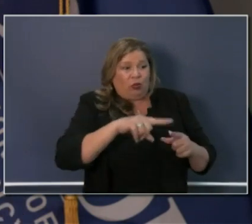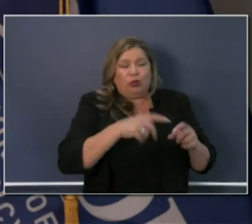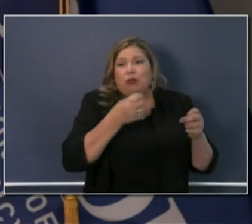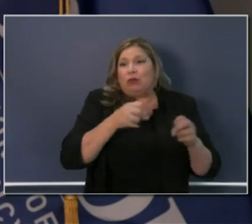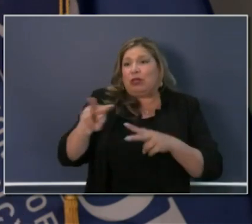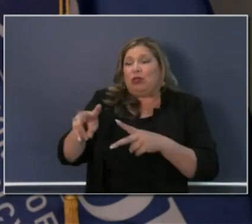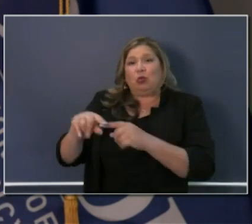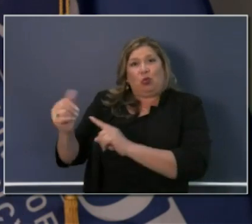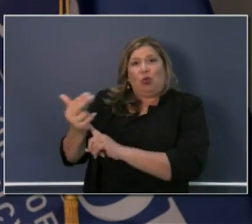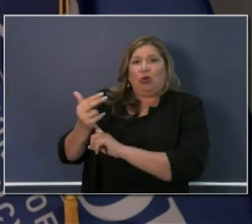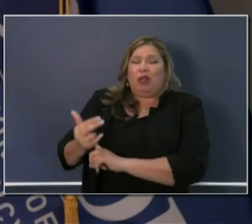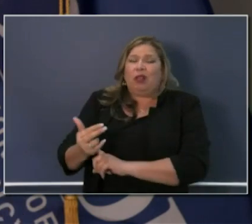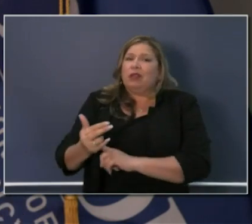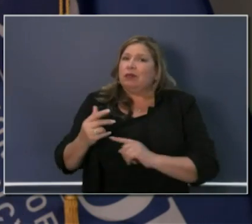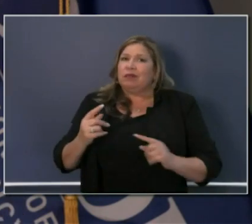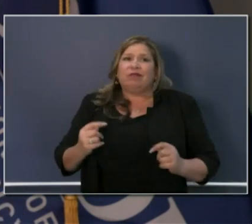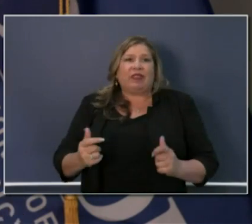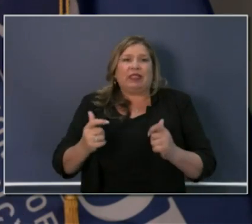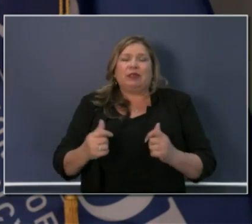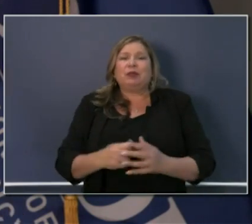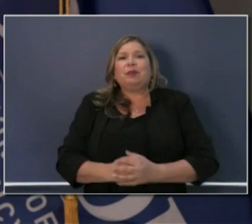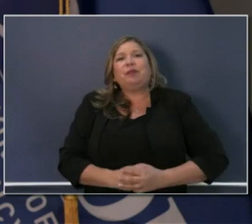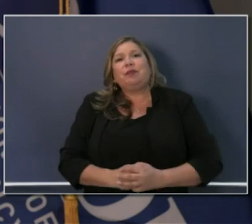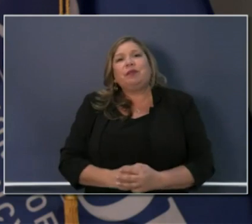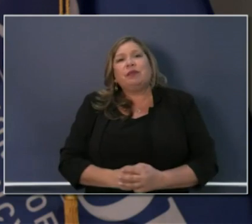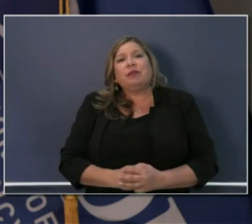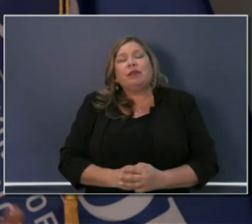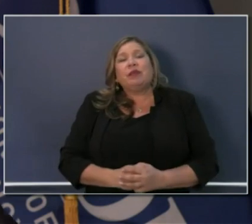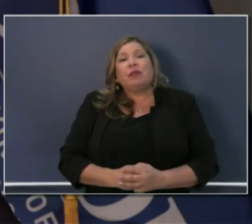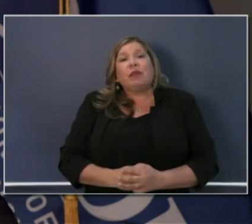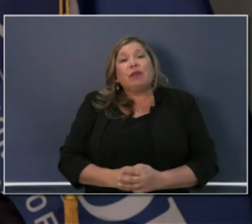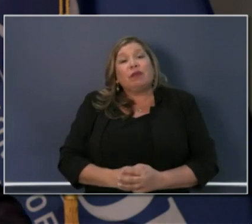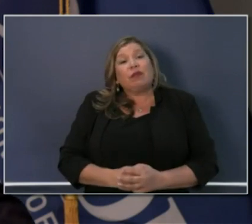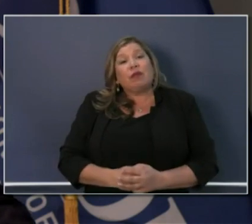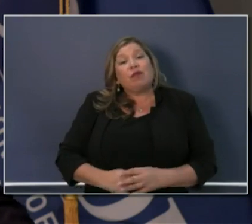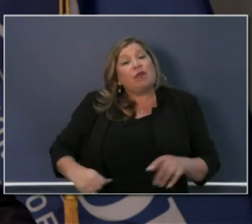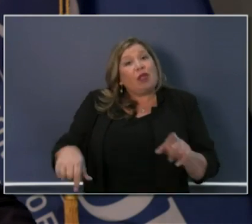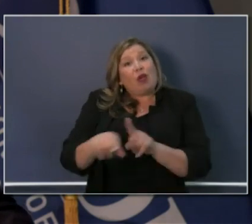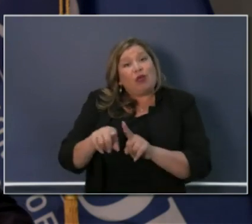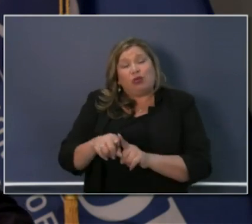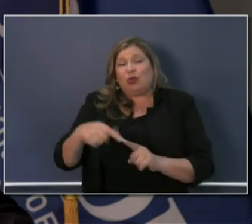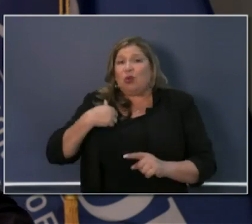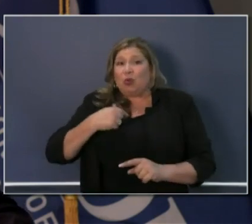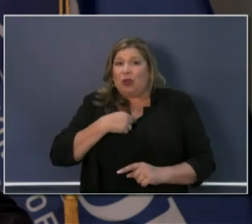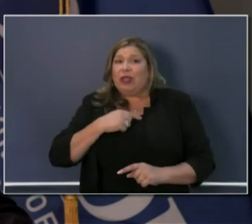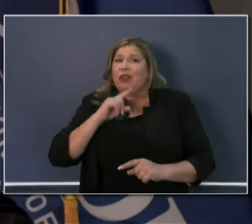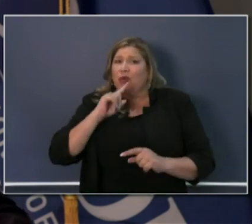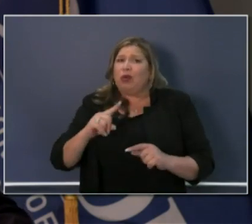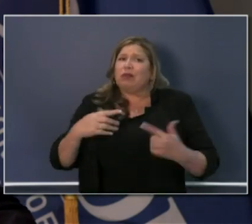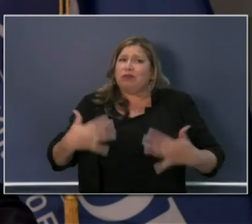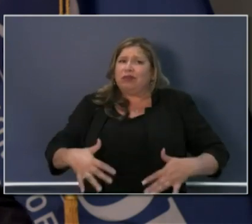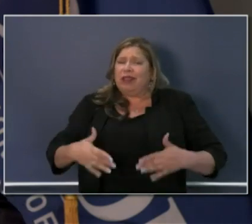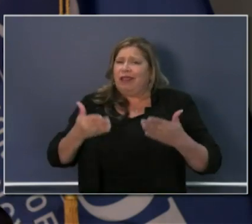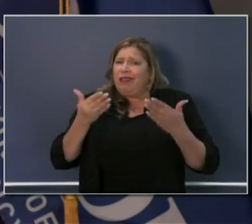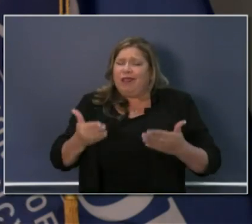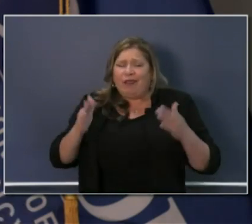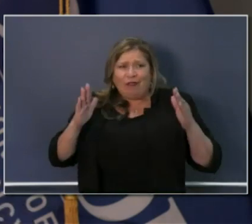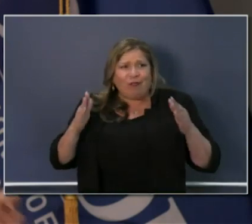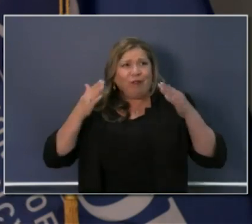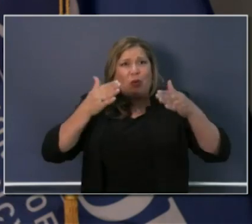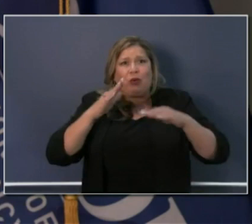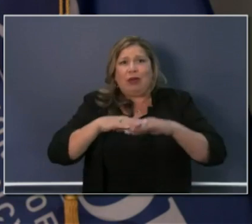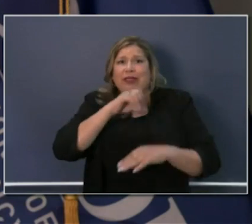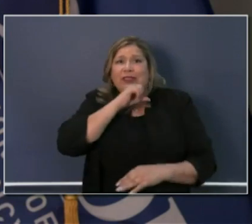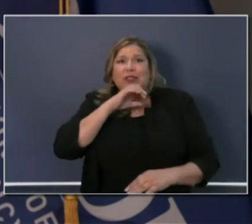that. We also are focusing disproportionately and understandably on our senior populations. We've worked to